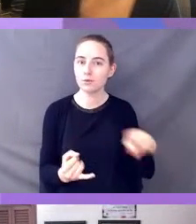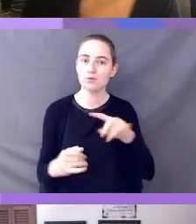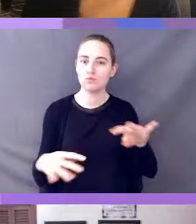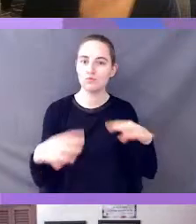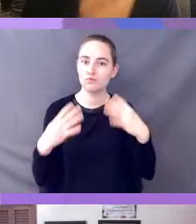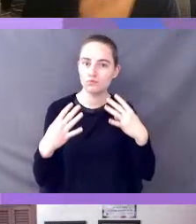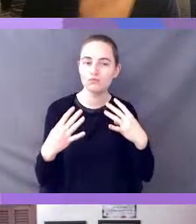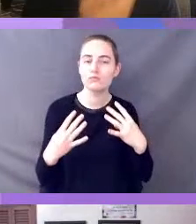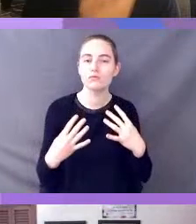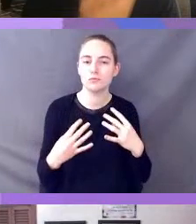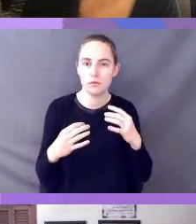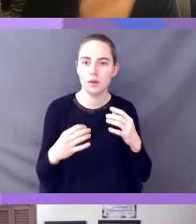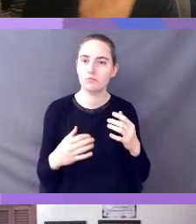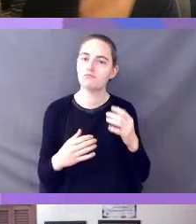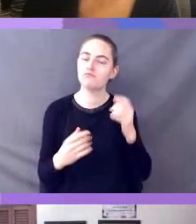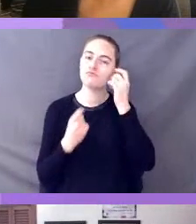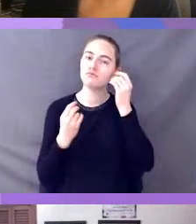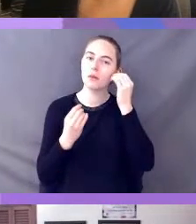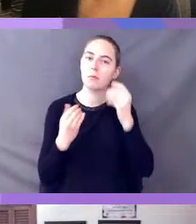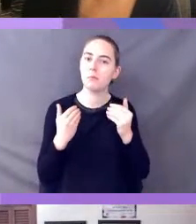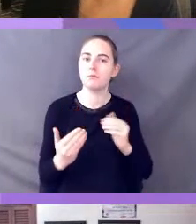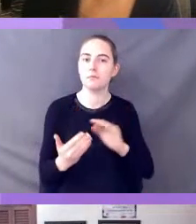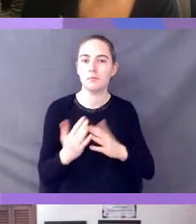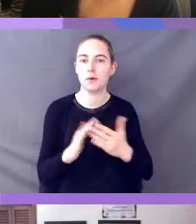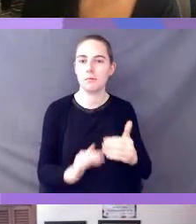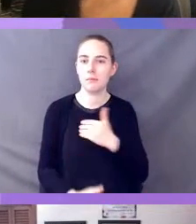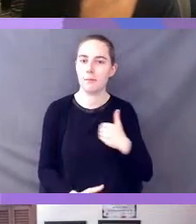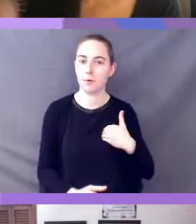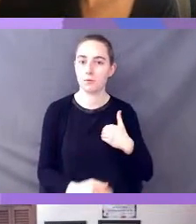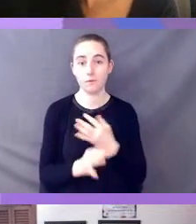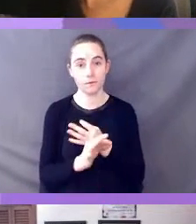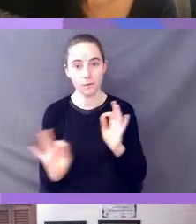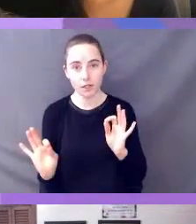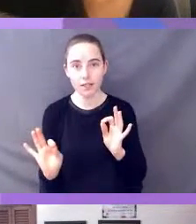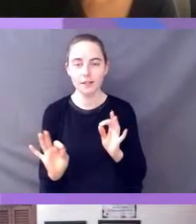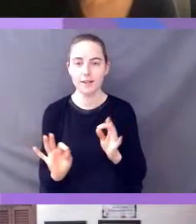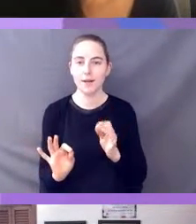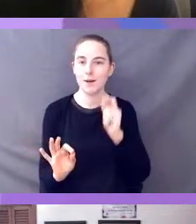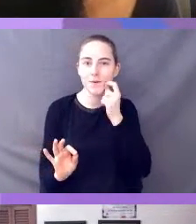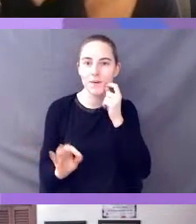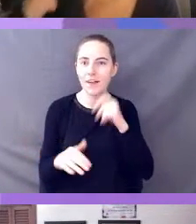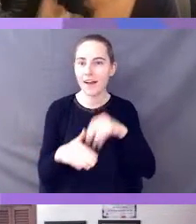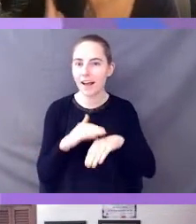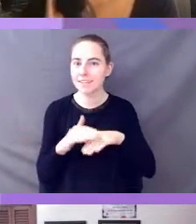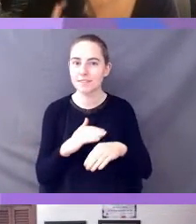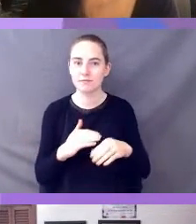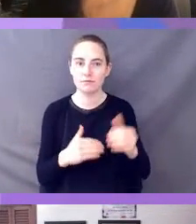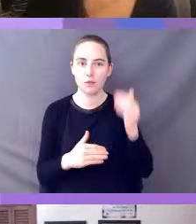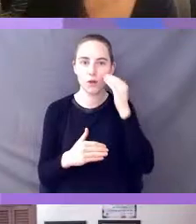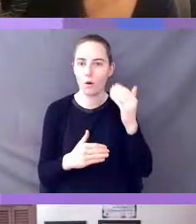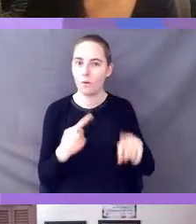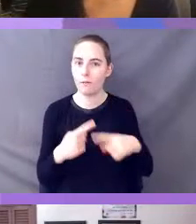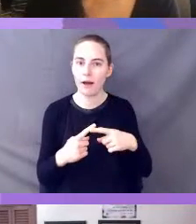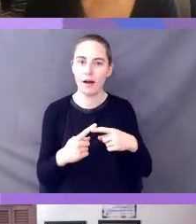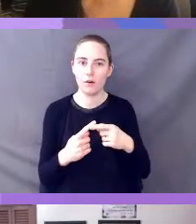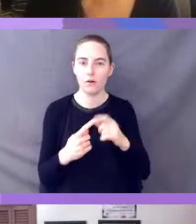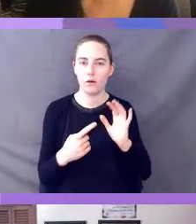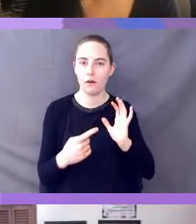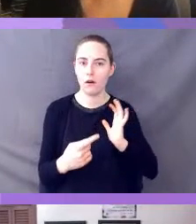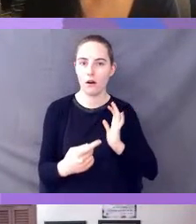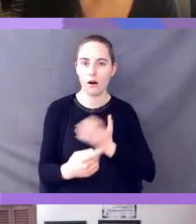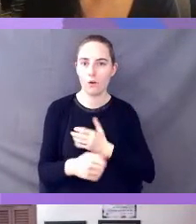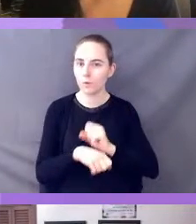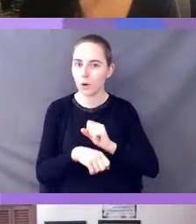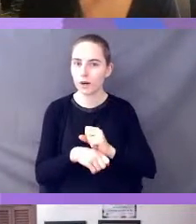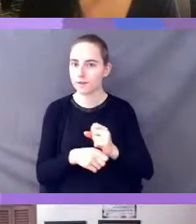free, and you get access to really cool behind the scenes things. You get to know first about everything. And one last